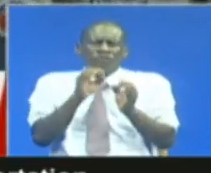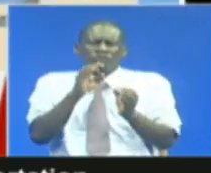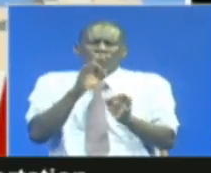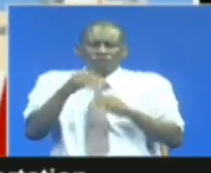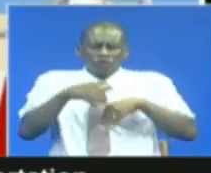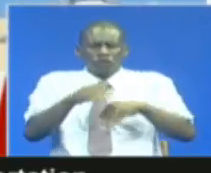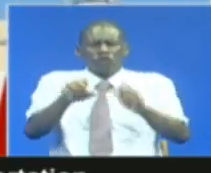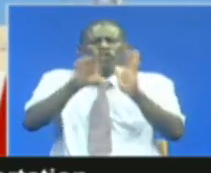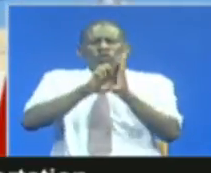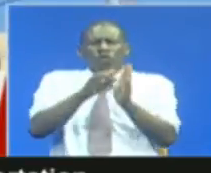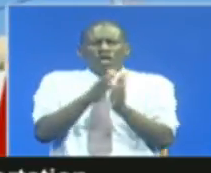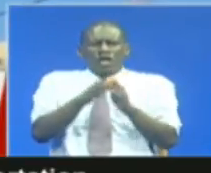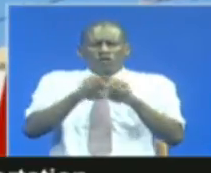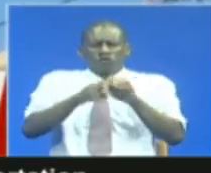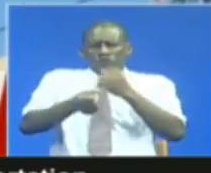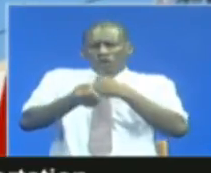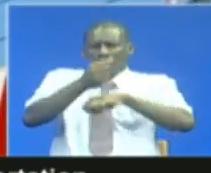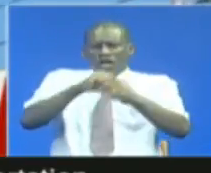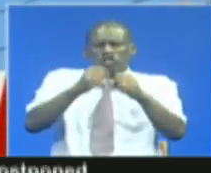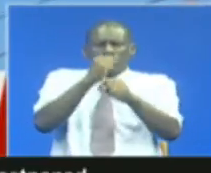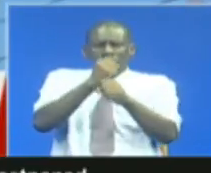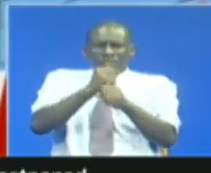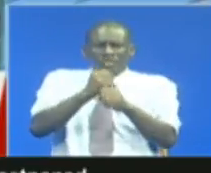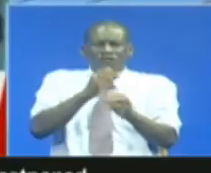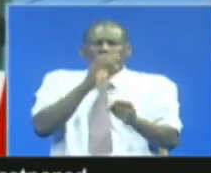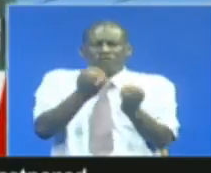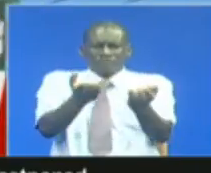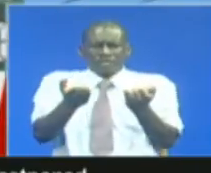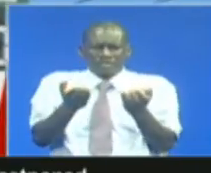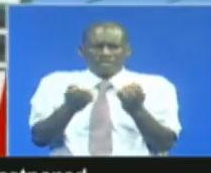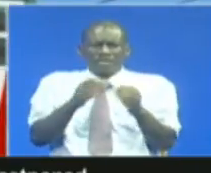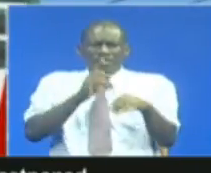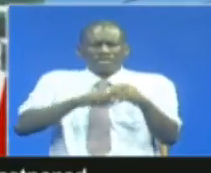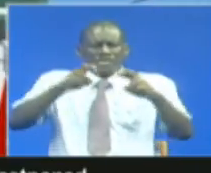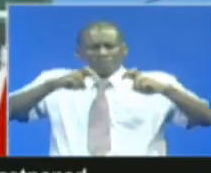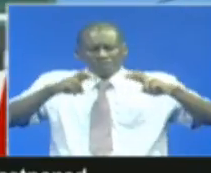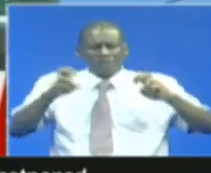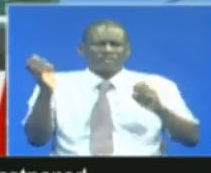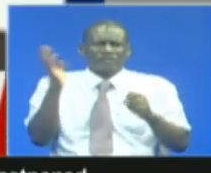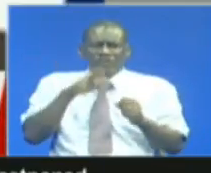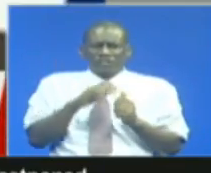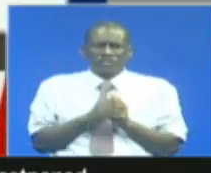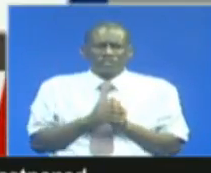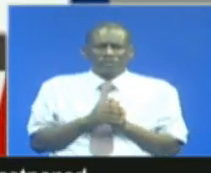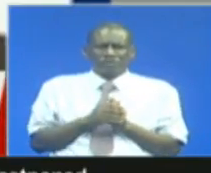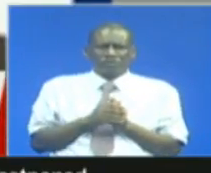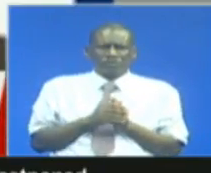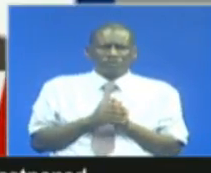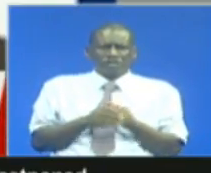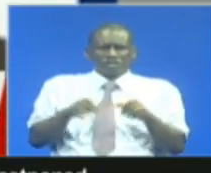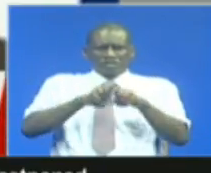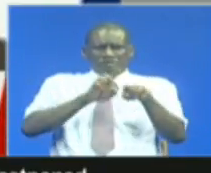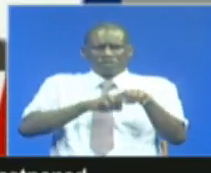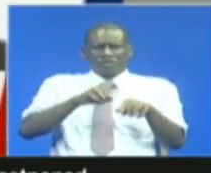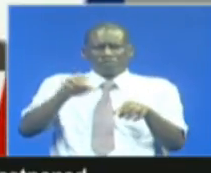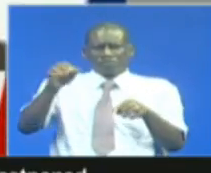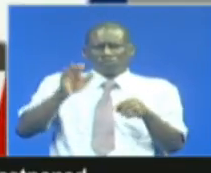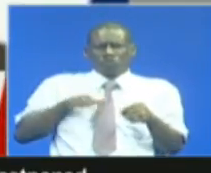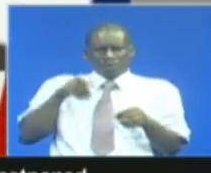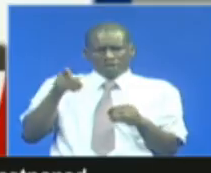established and the appropriate action that it will take if necessary once the investigations are complete. Meanwhile, Susan Mboya